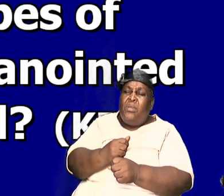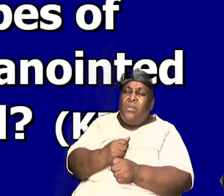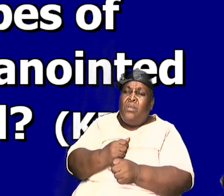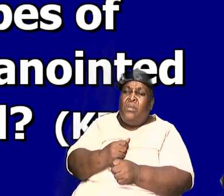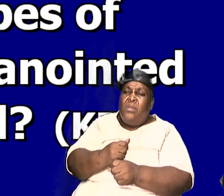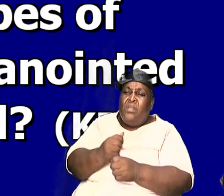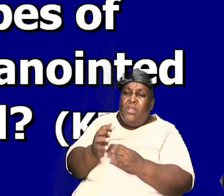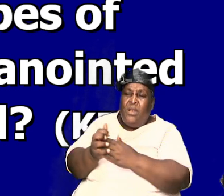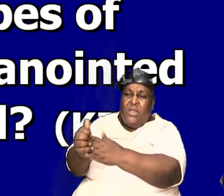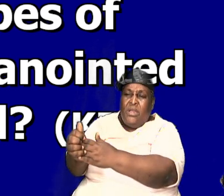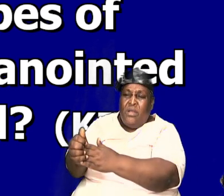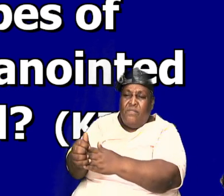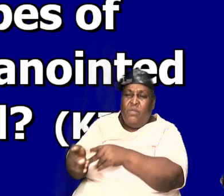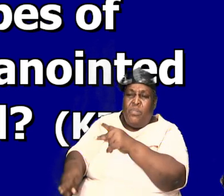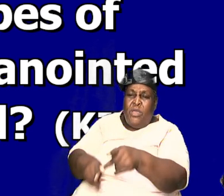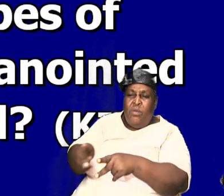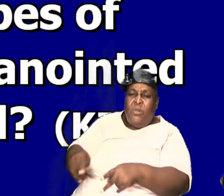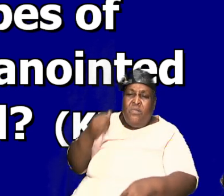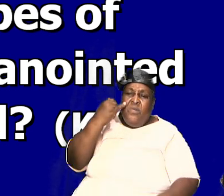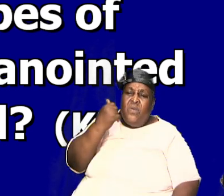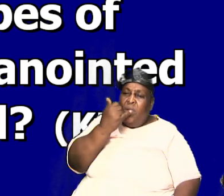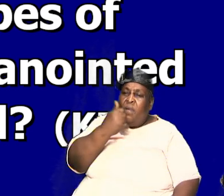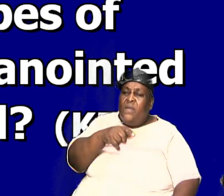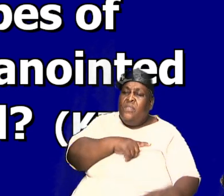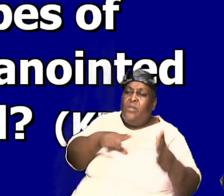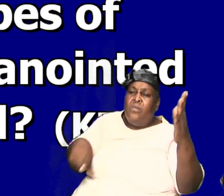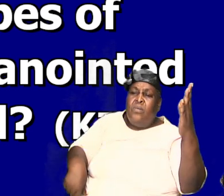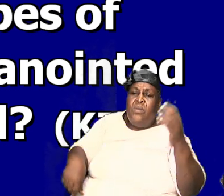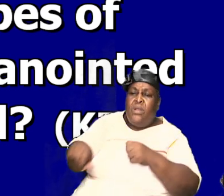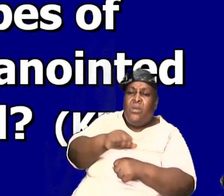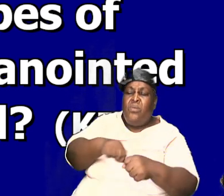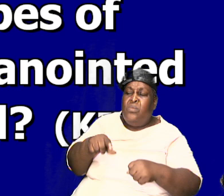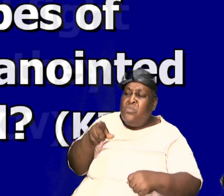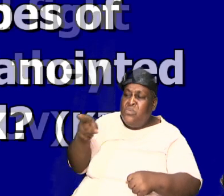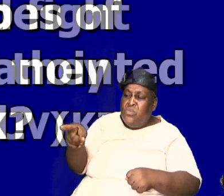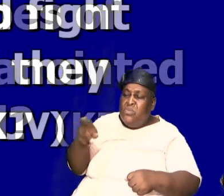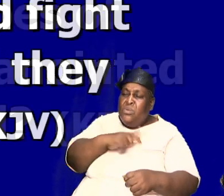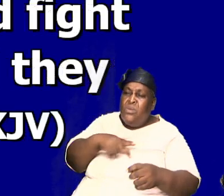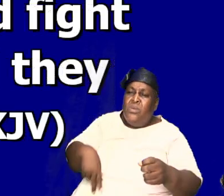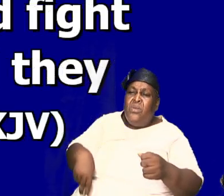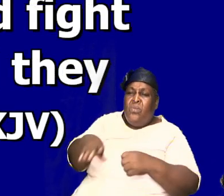Israel? And the Lord anointed thee king over Israel.